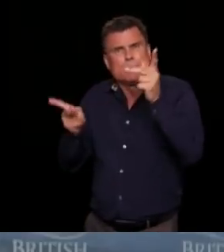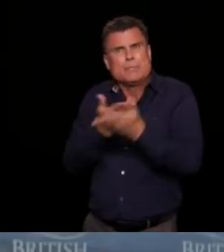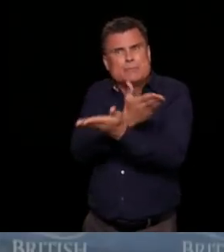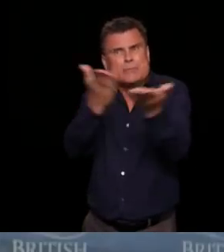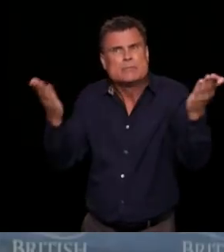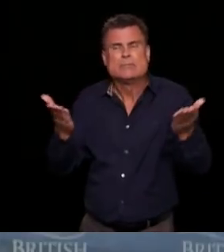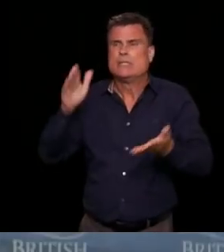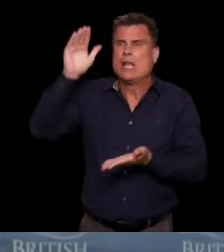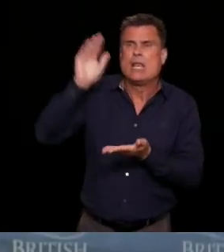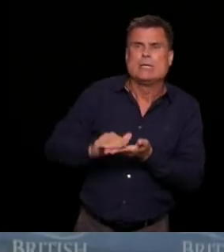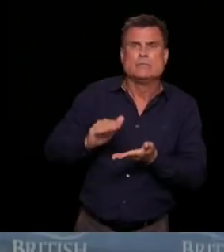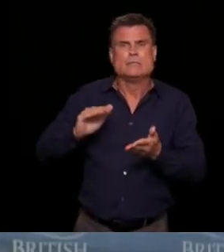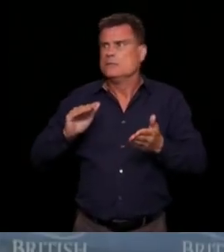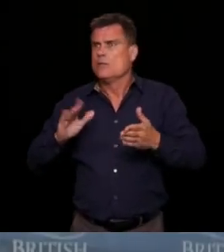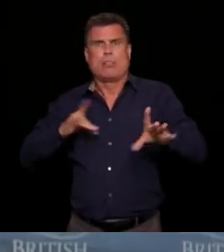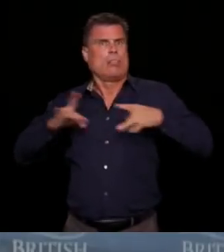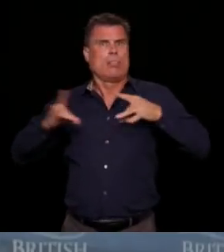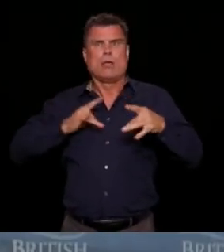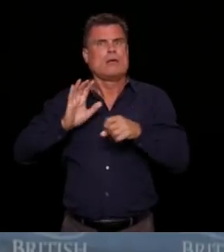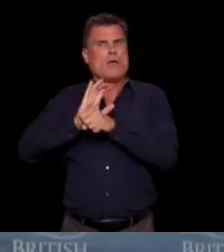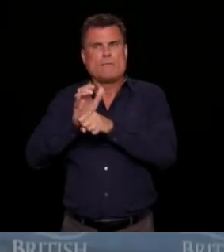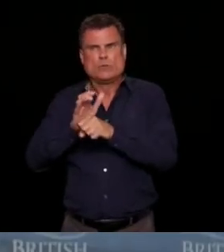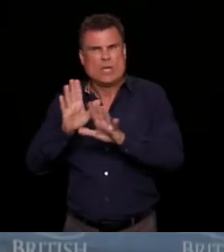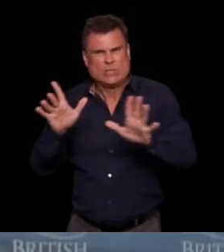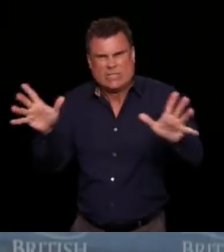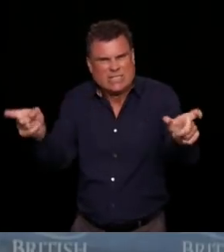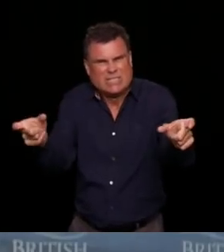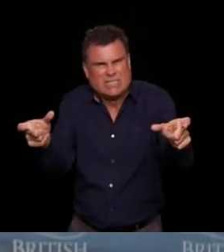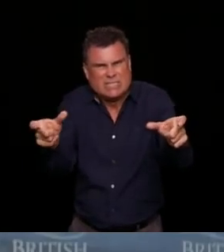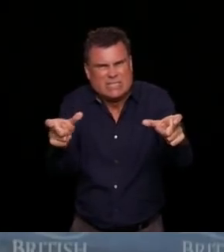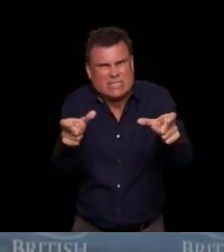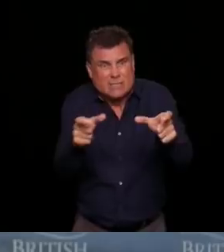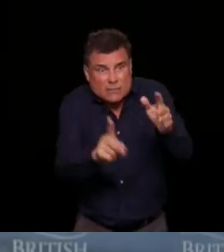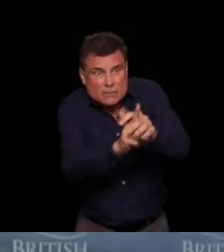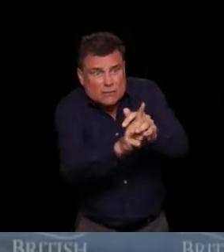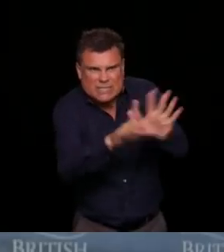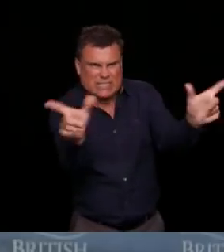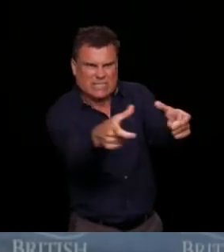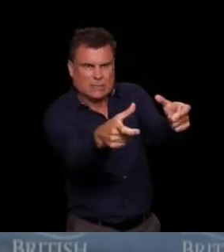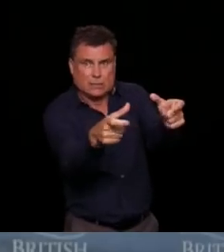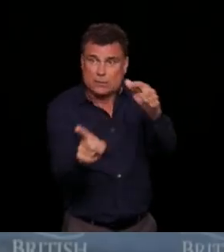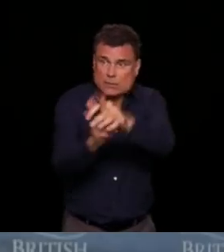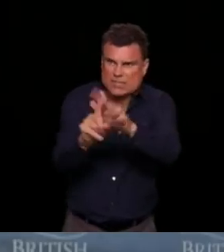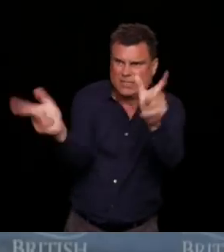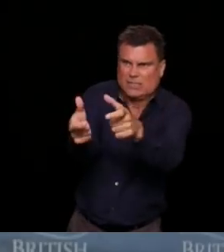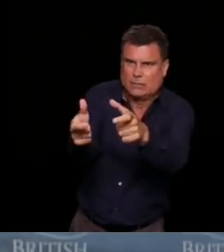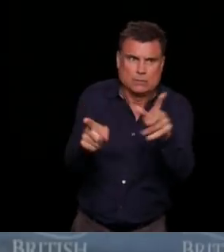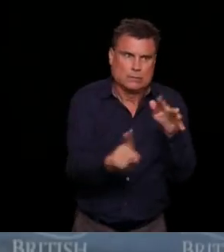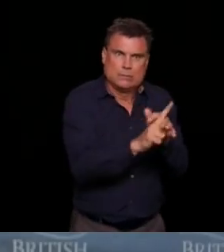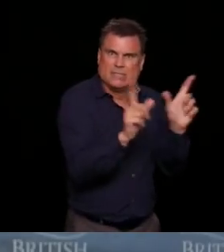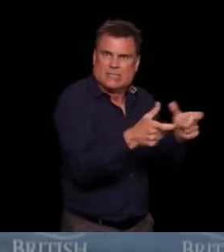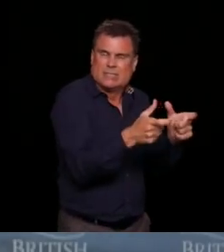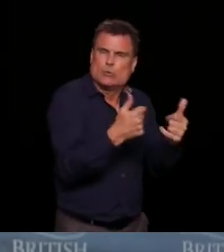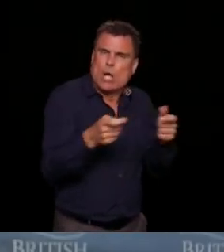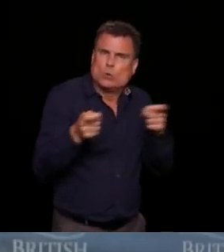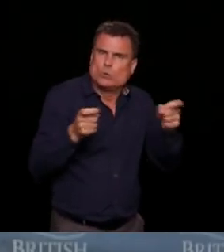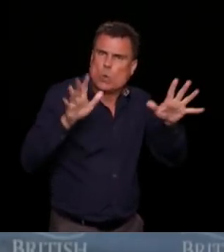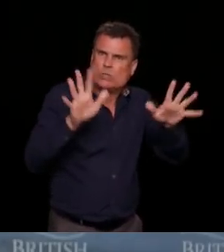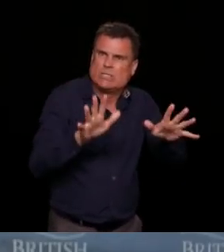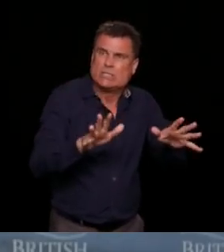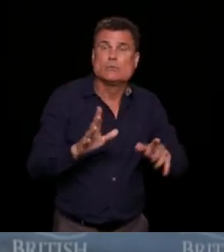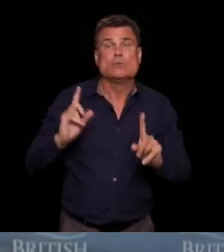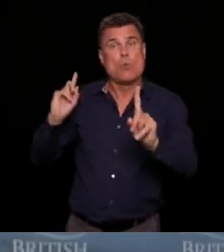prevent the expansion of the pandemic, and to save lives. And what they're doing here on this typical day in August reflects